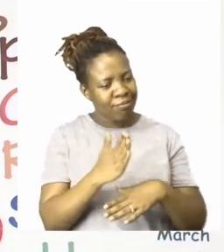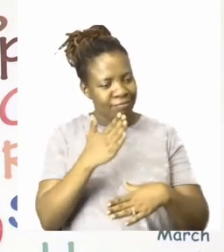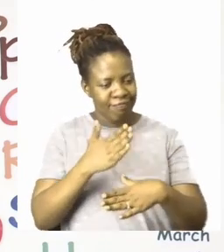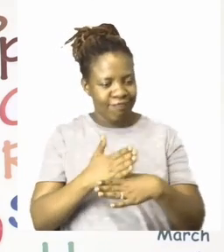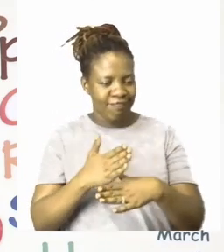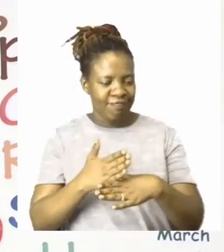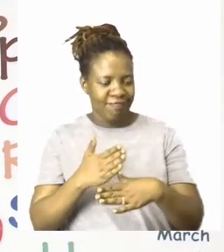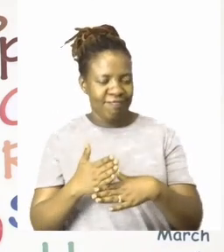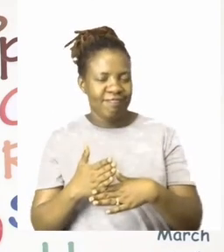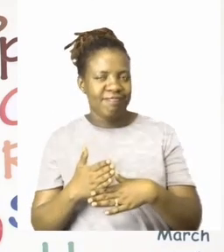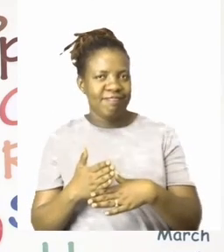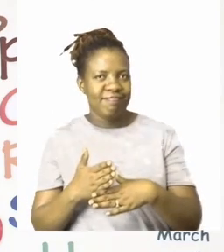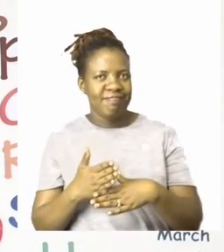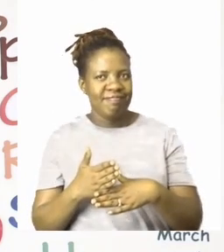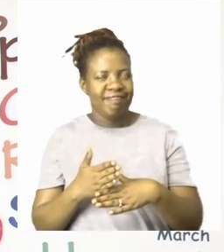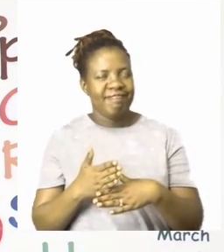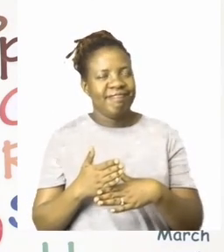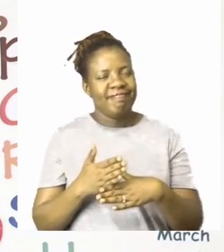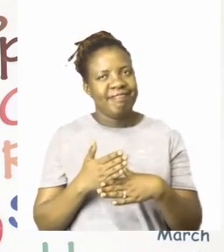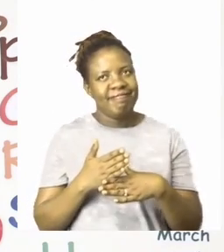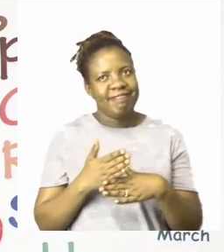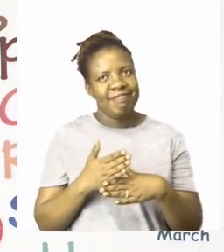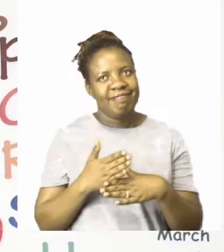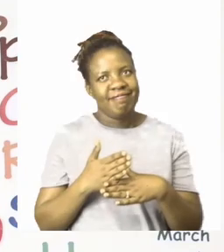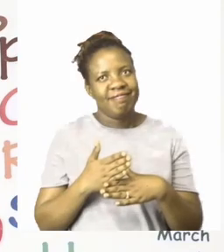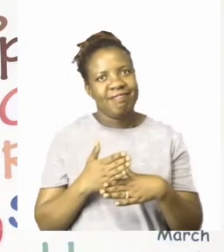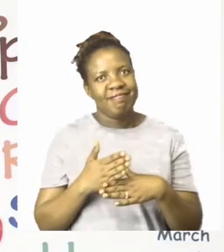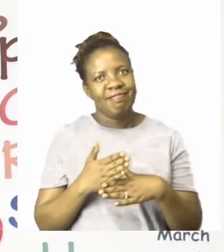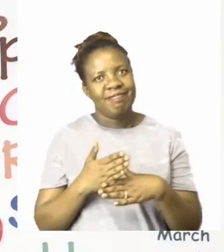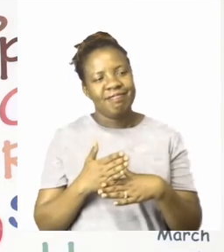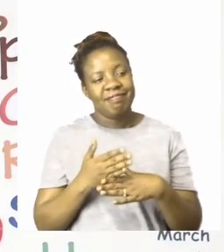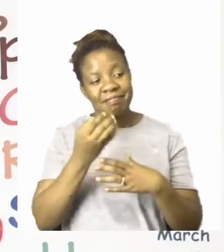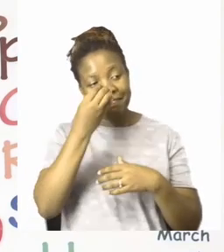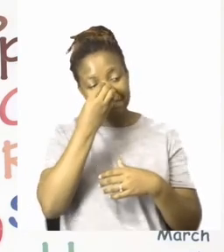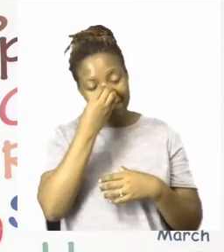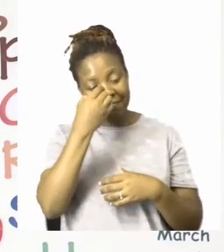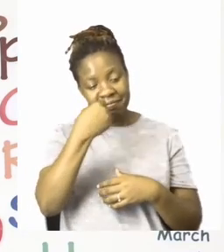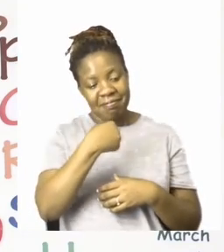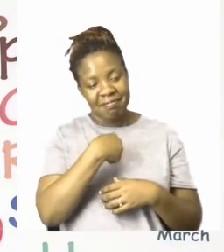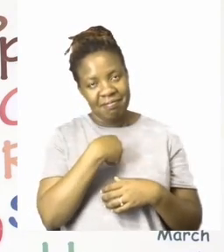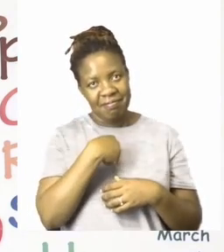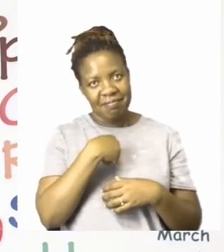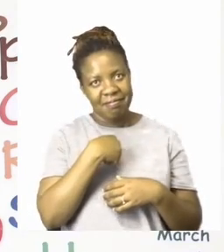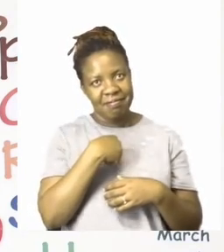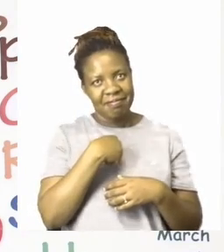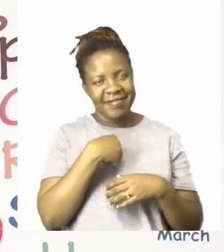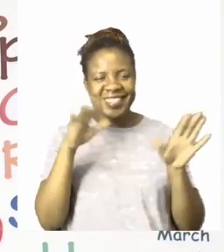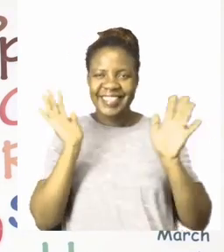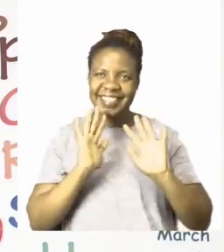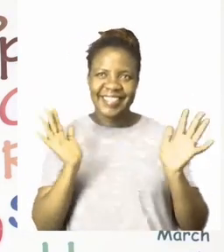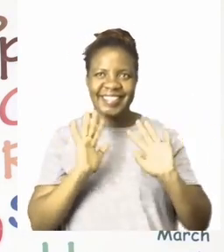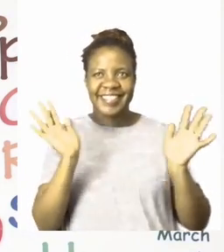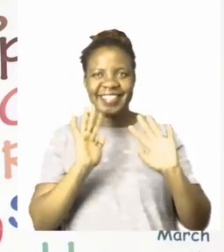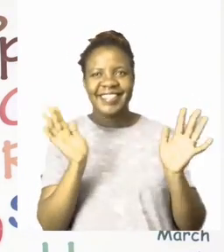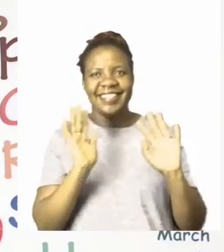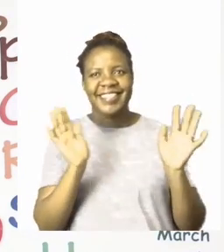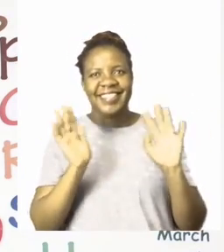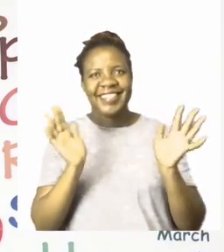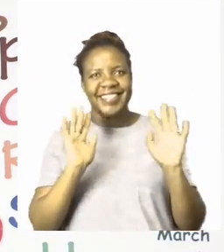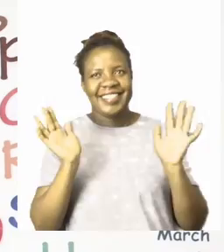Zoshi? That's right. So, from Zoshi and I, we say